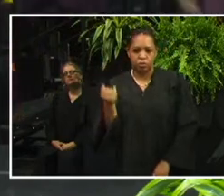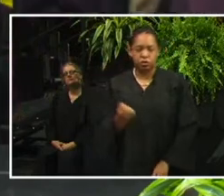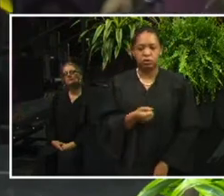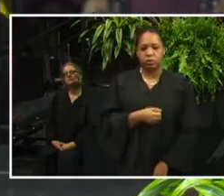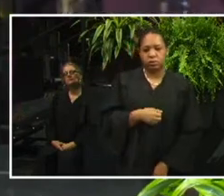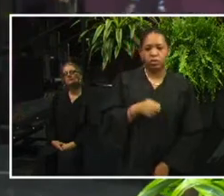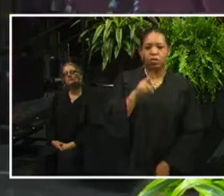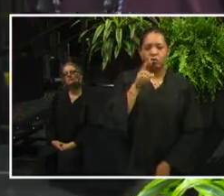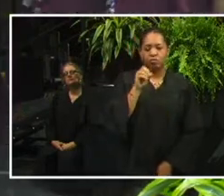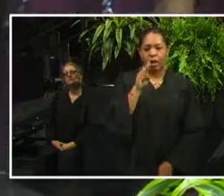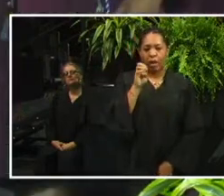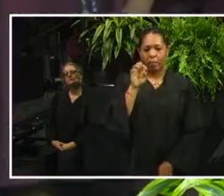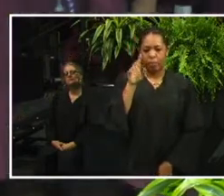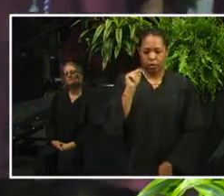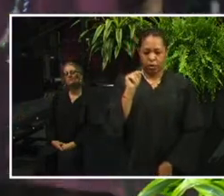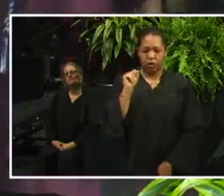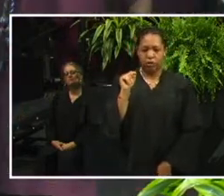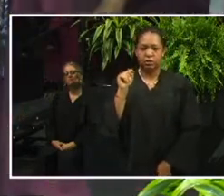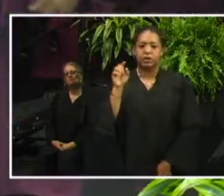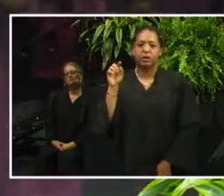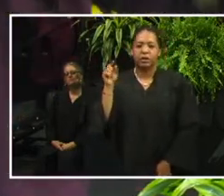Robert Terrell Geddes.